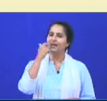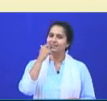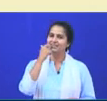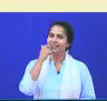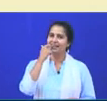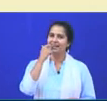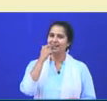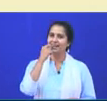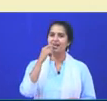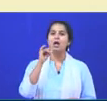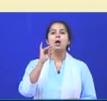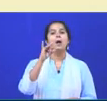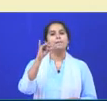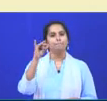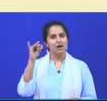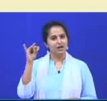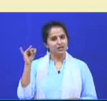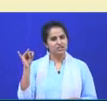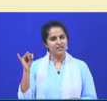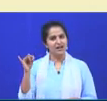visham dante